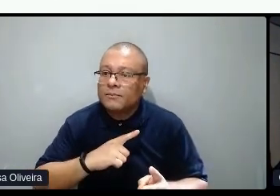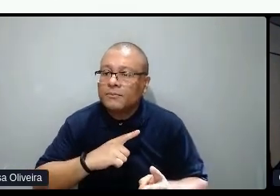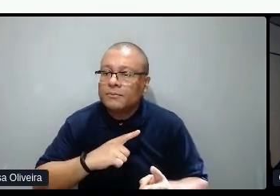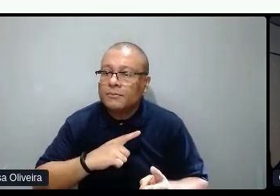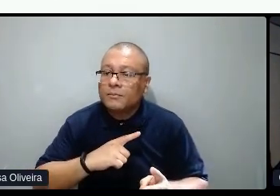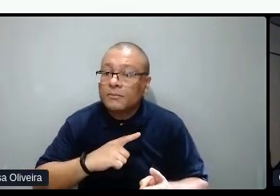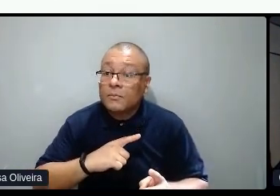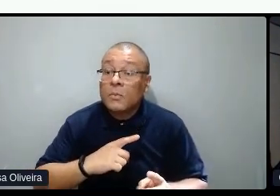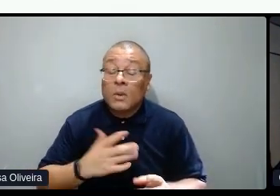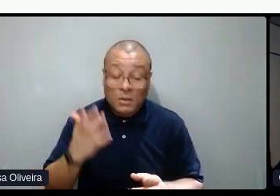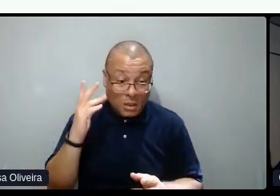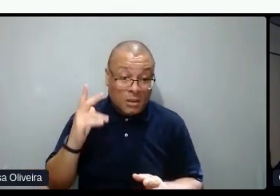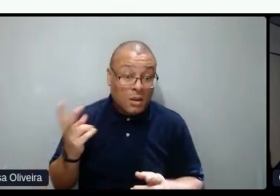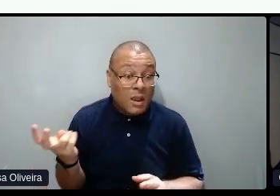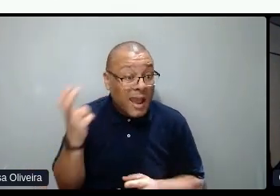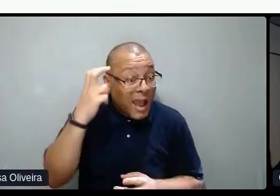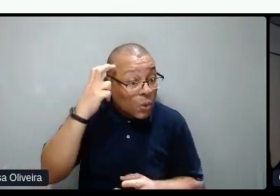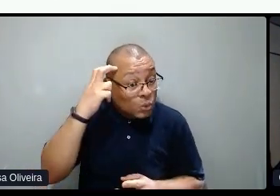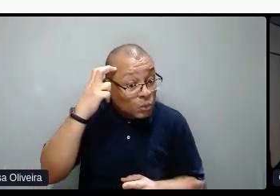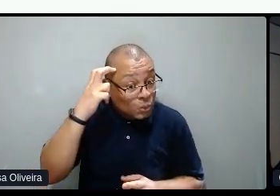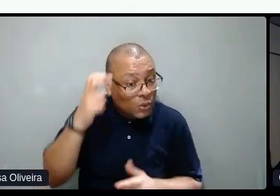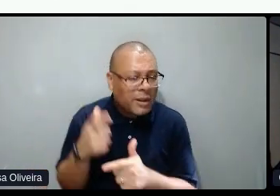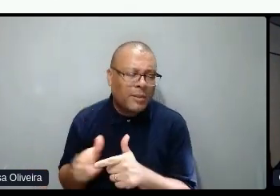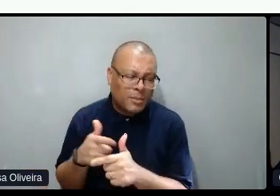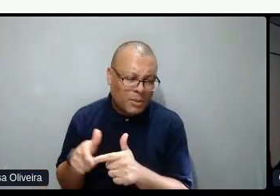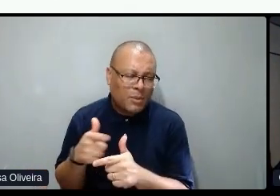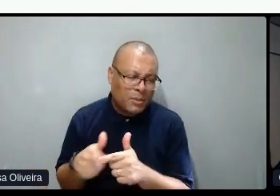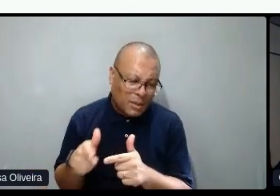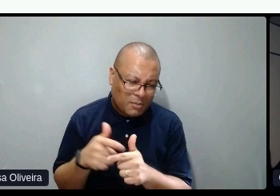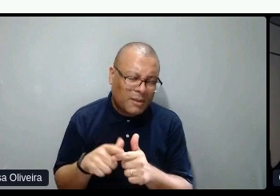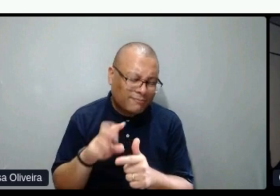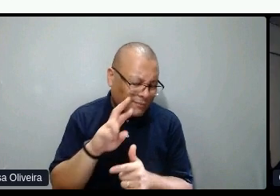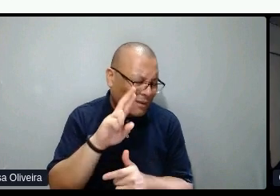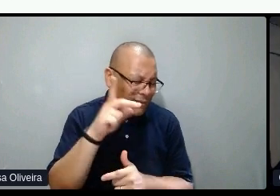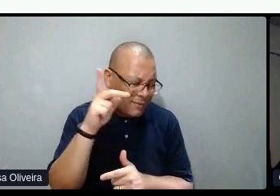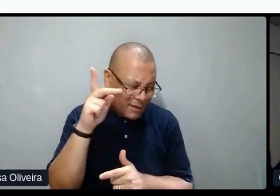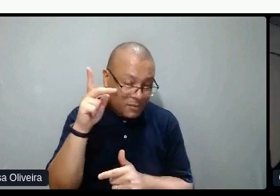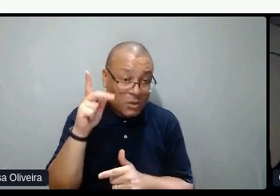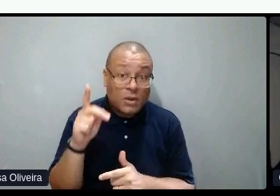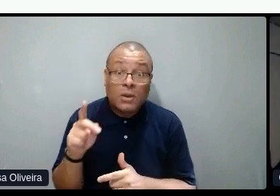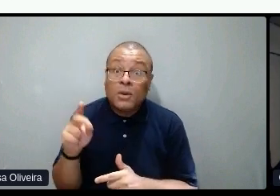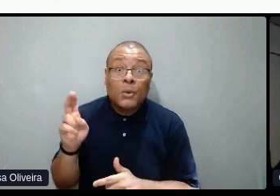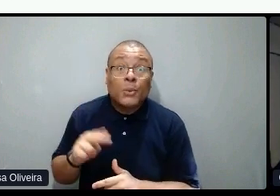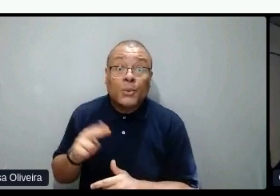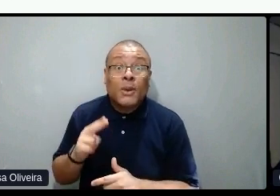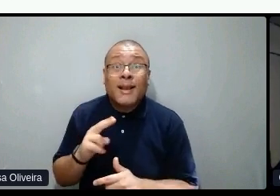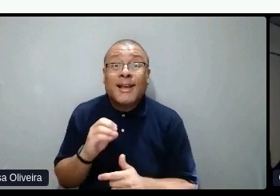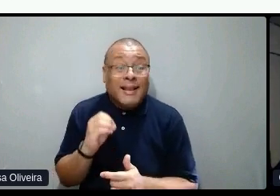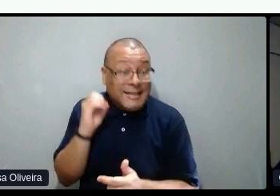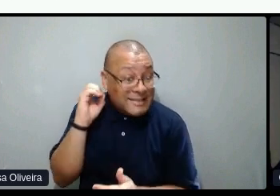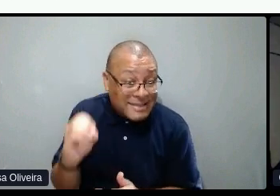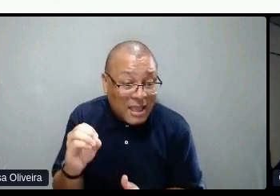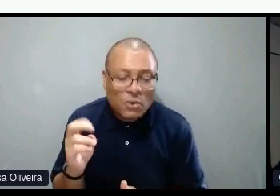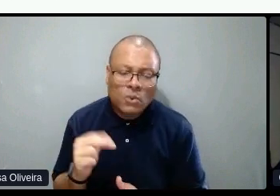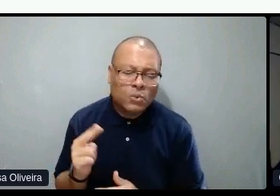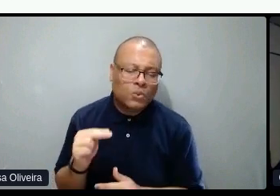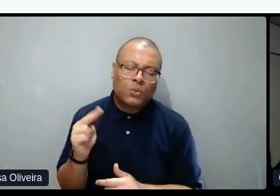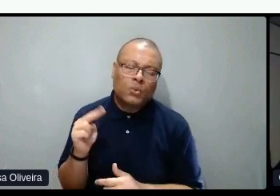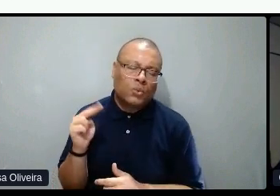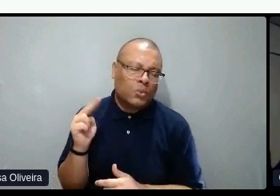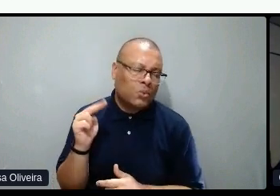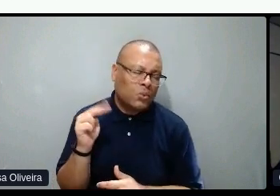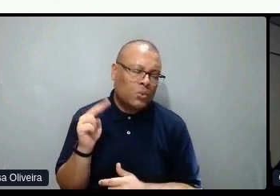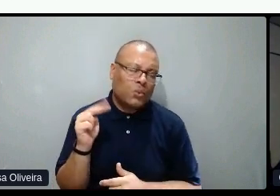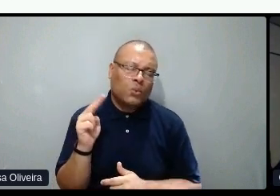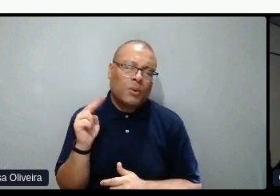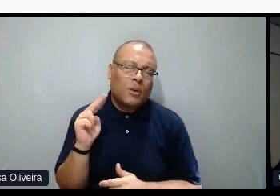zero fault culture. And the problem with that is that we can never have zero faults. So,